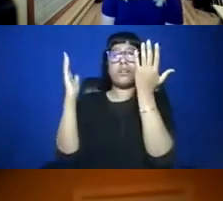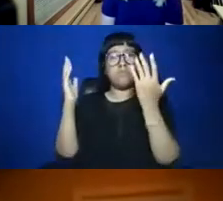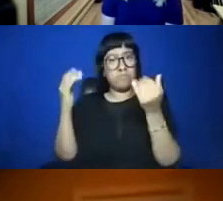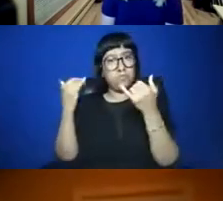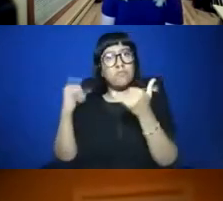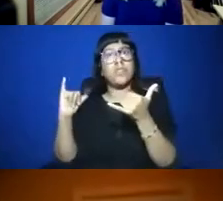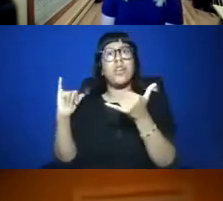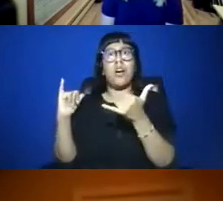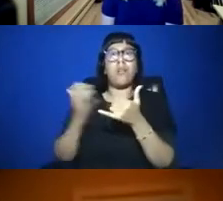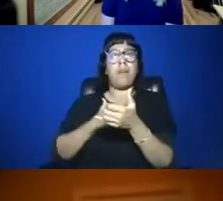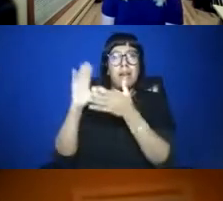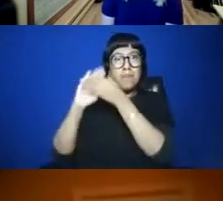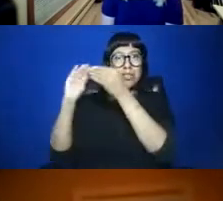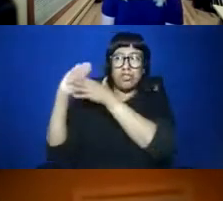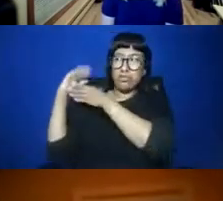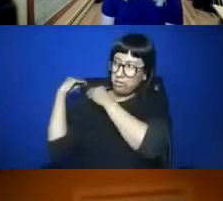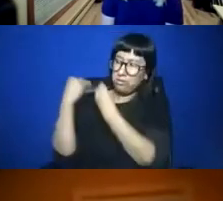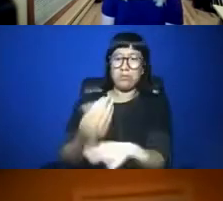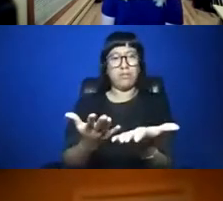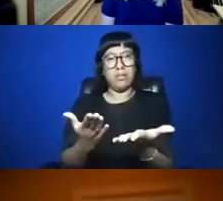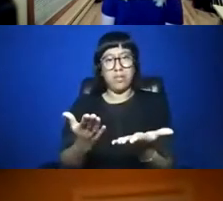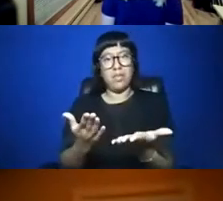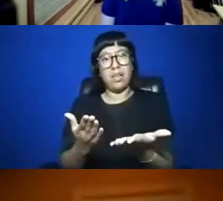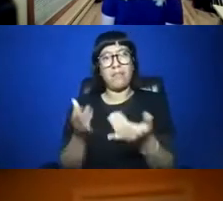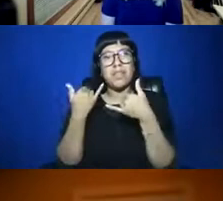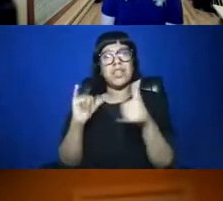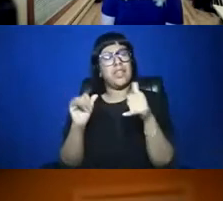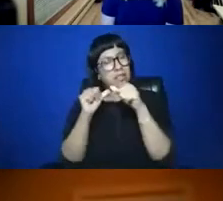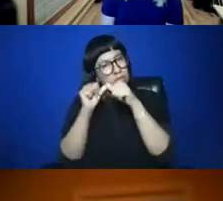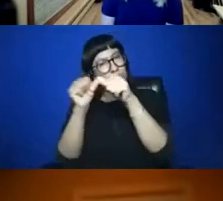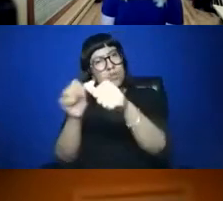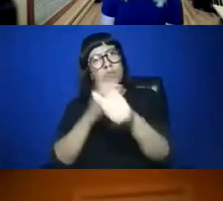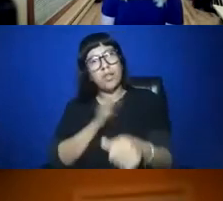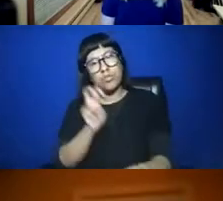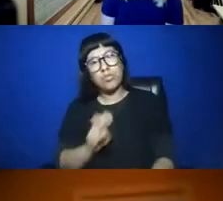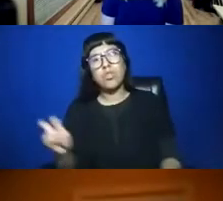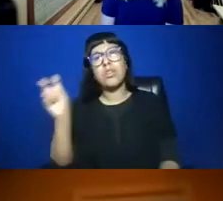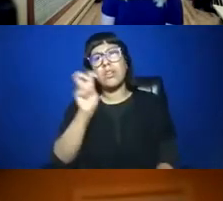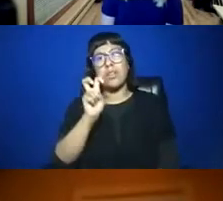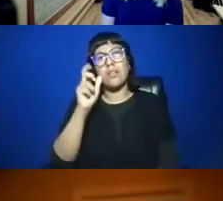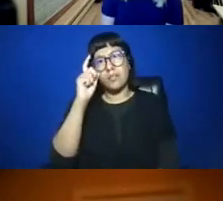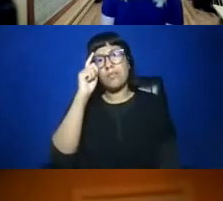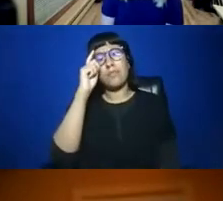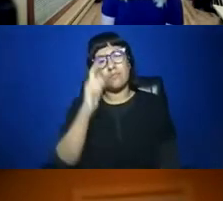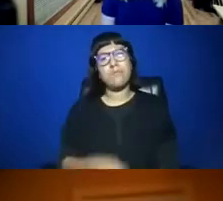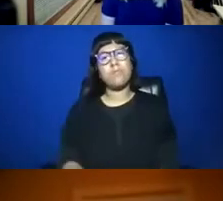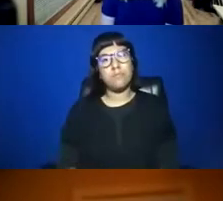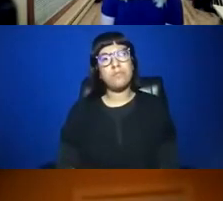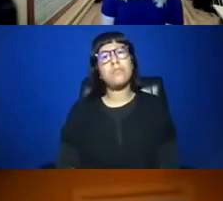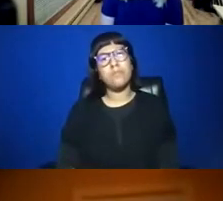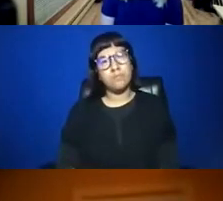transmit the message. So I'm still continue doing. And the things is